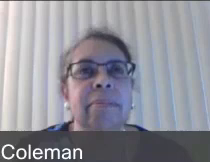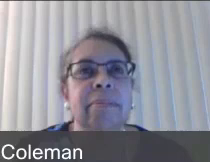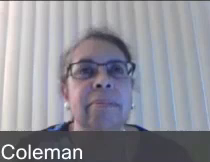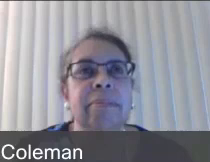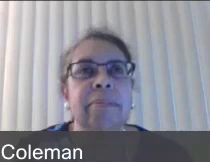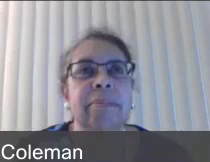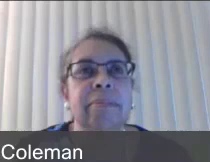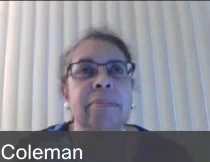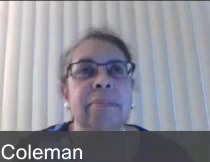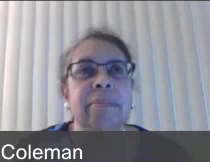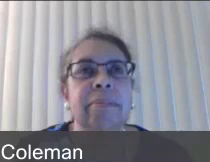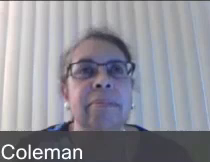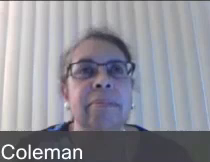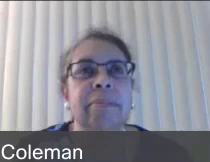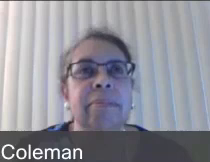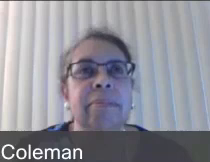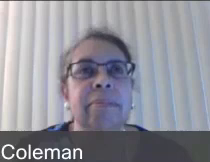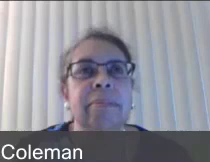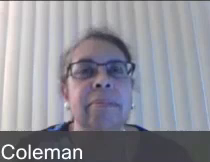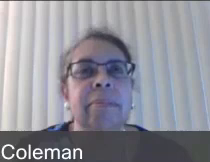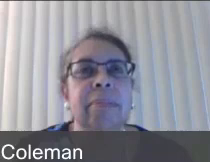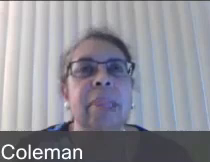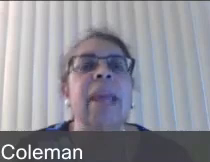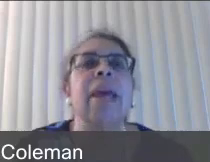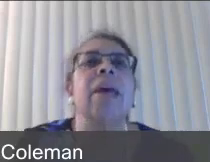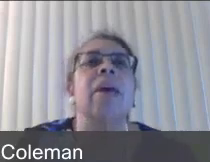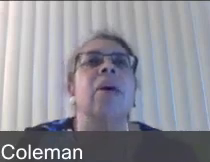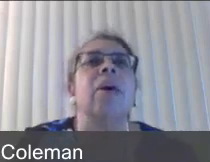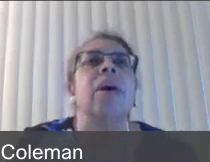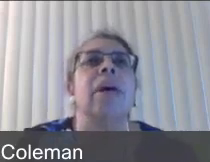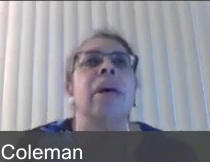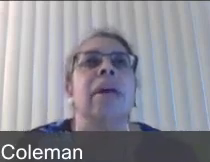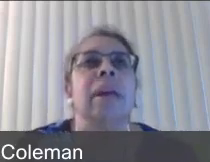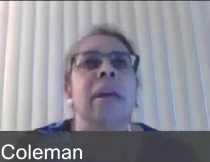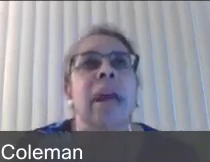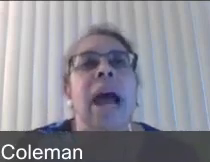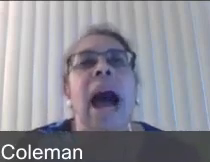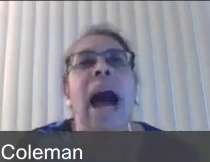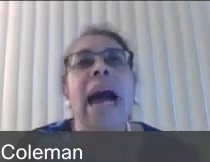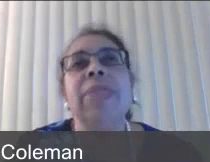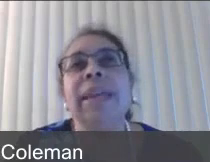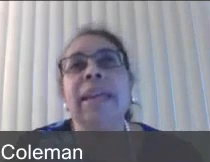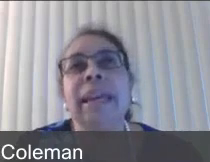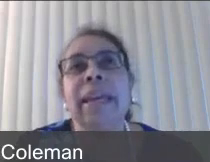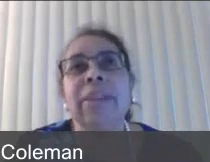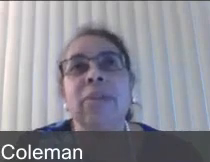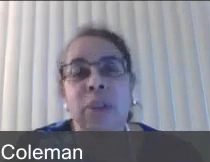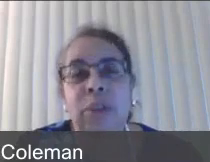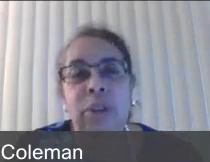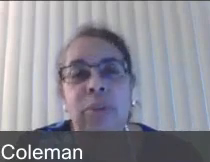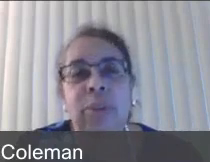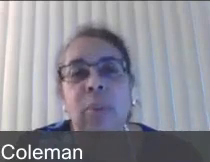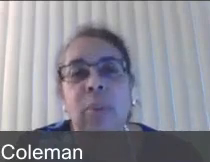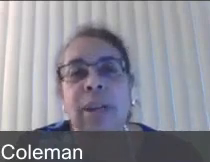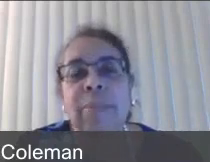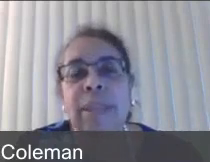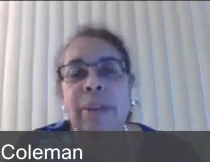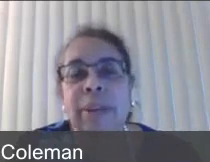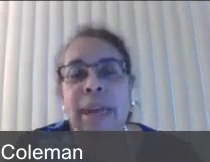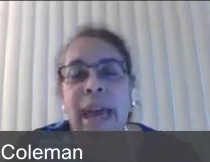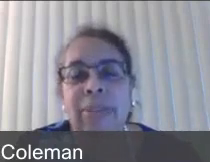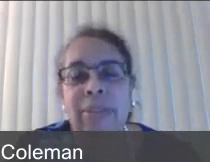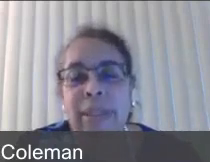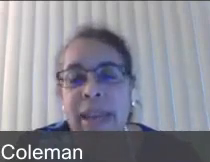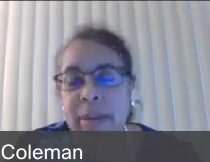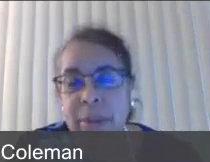think that may have an impact on your needs for capital projects in the future. I think in the future that will. I